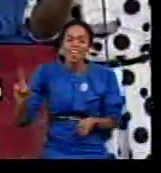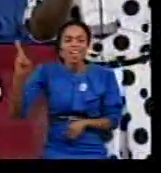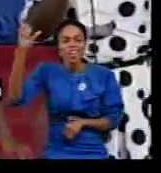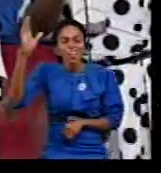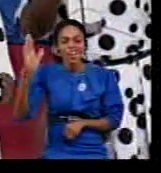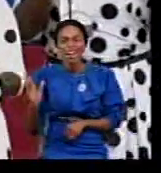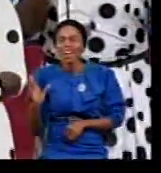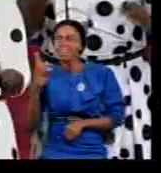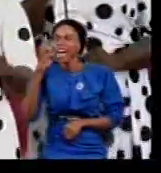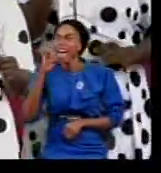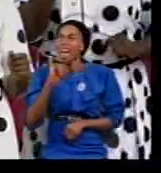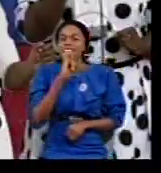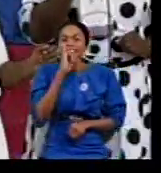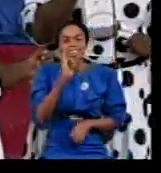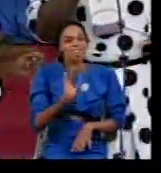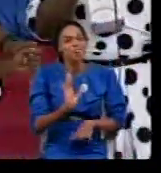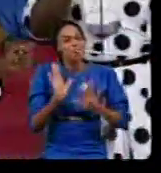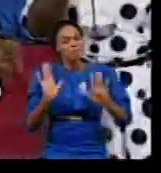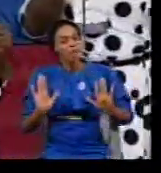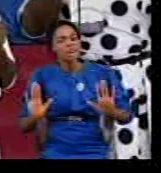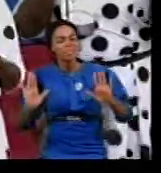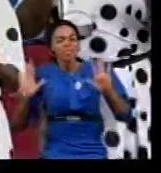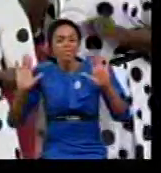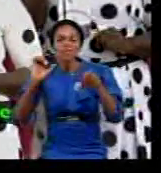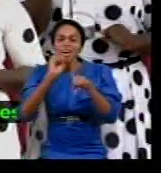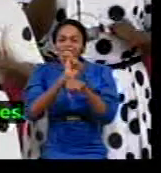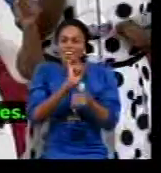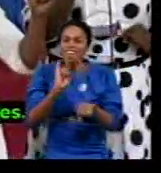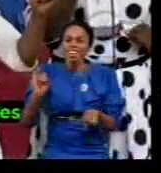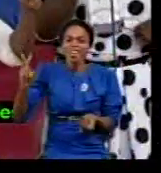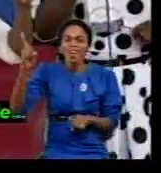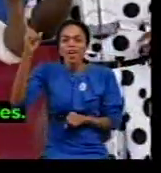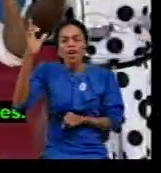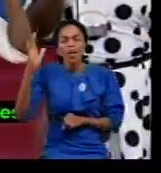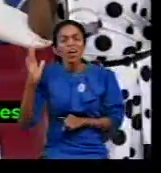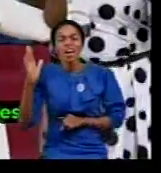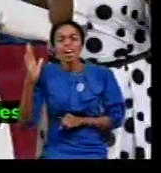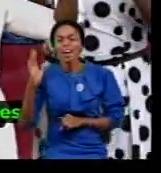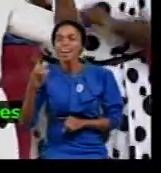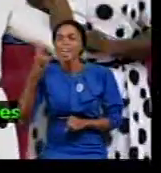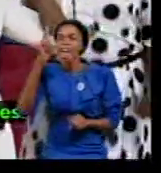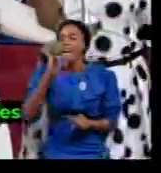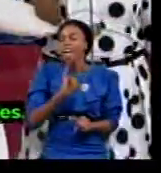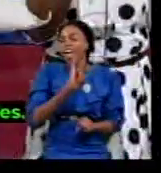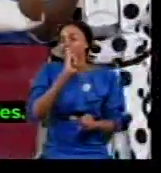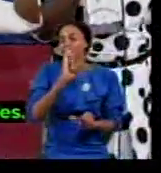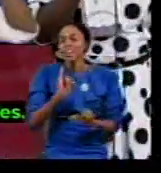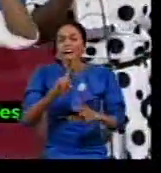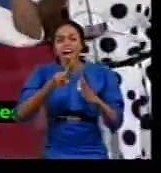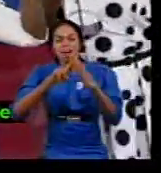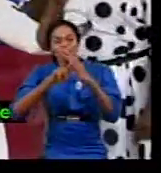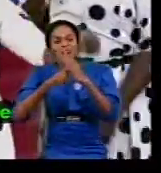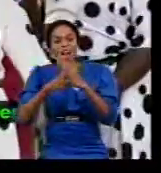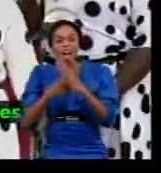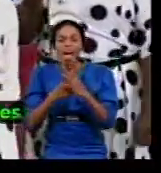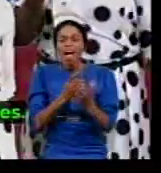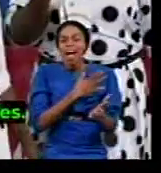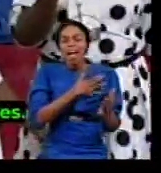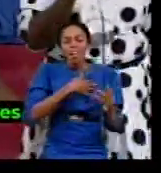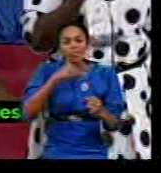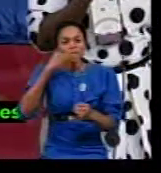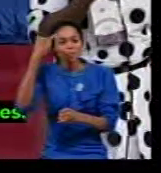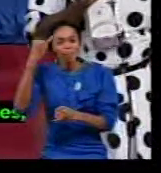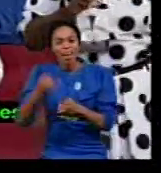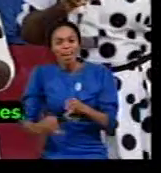came upon Gideon, that settles everything. When the Spirit of God comes upon us, it is the Spirit that will guide us